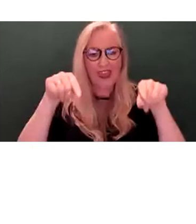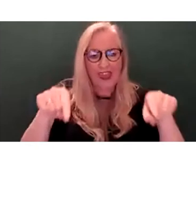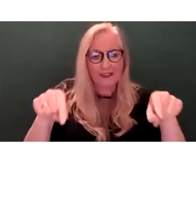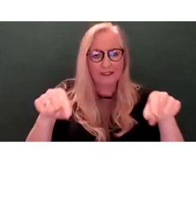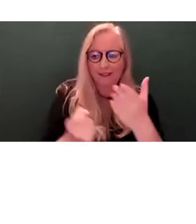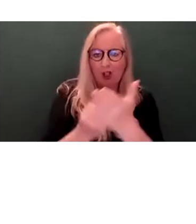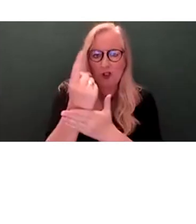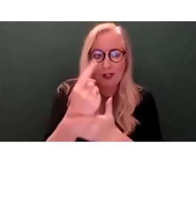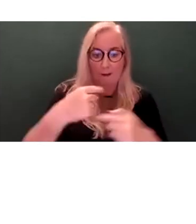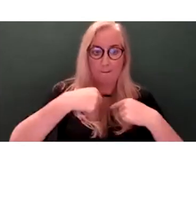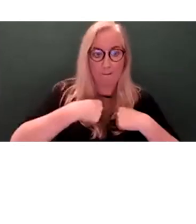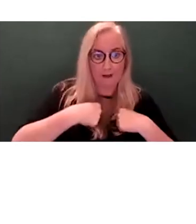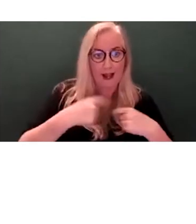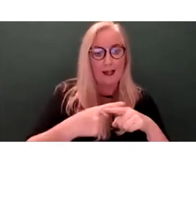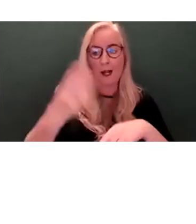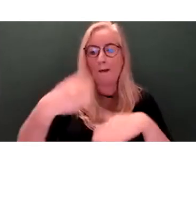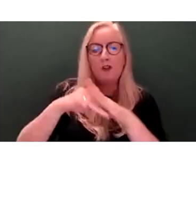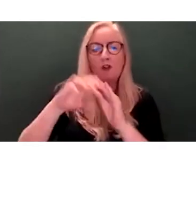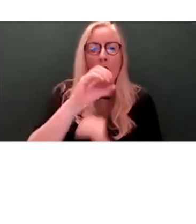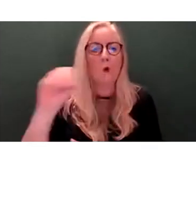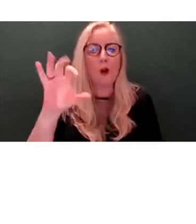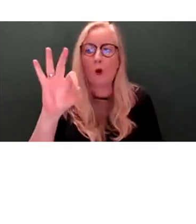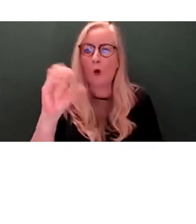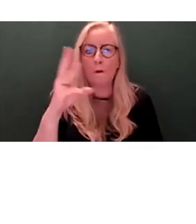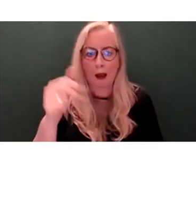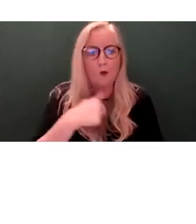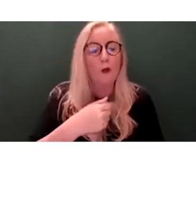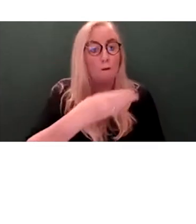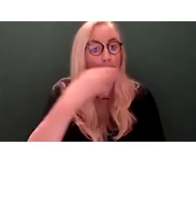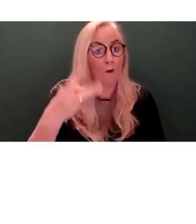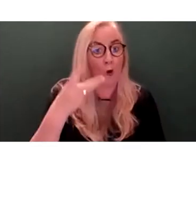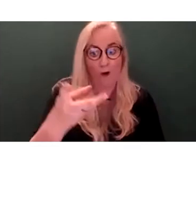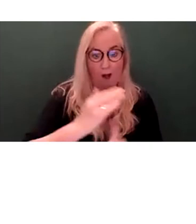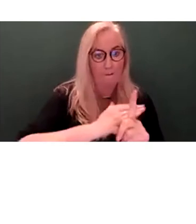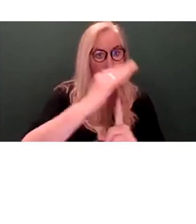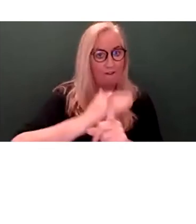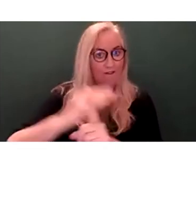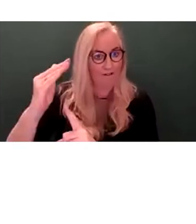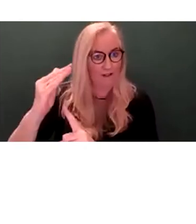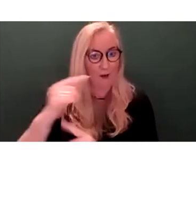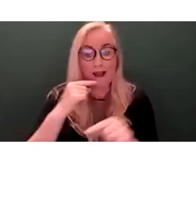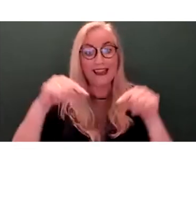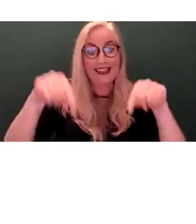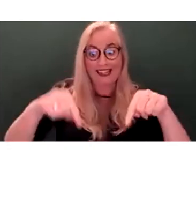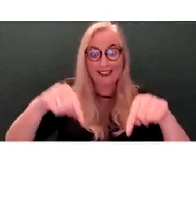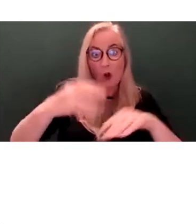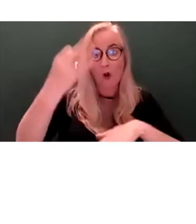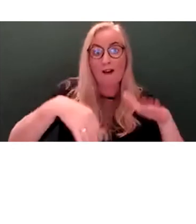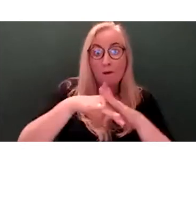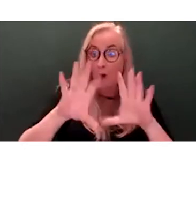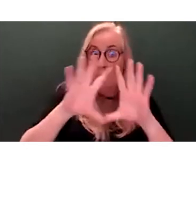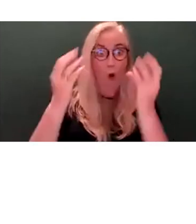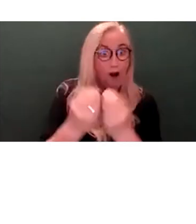which both I and Minister O'Gorman are committed to improving. In fact, this government as a whole